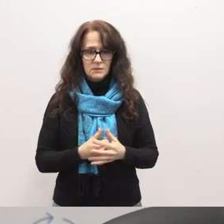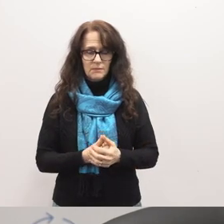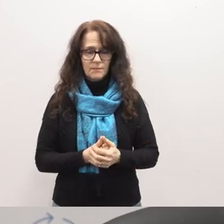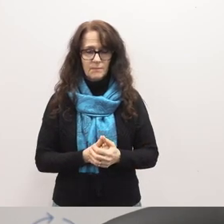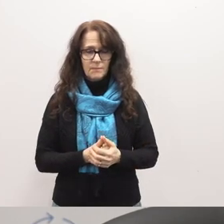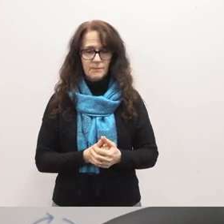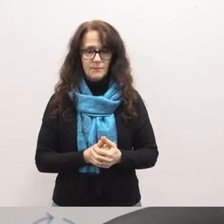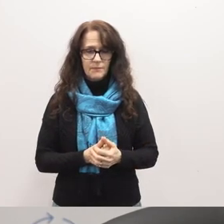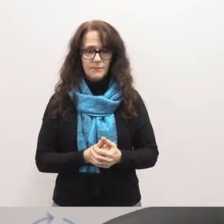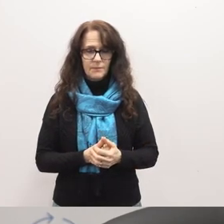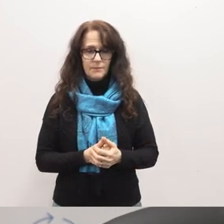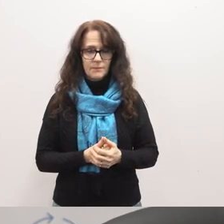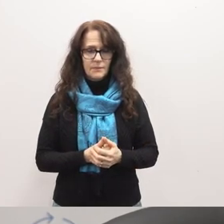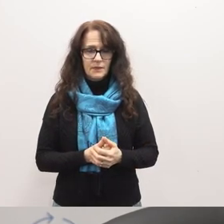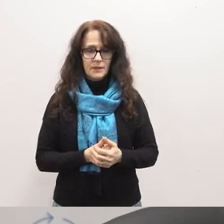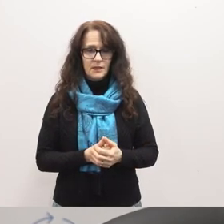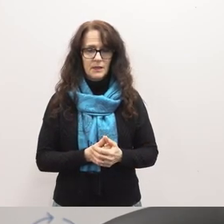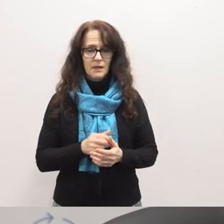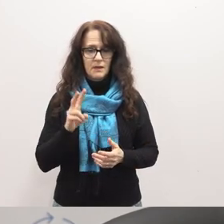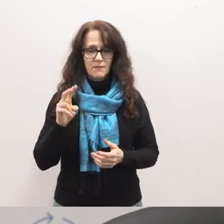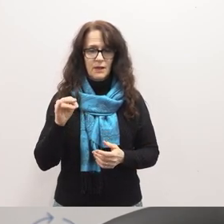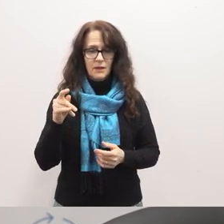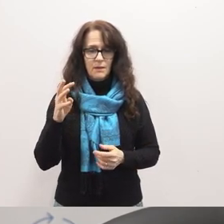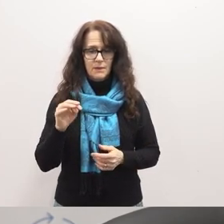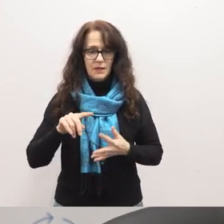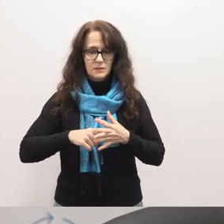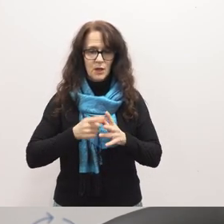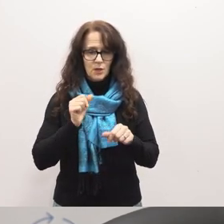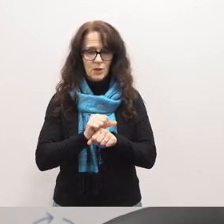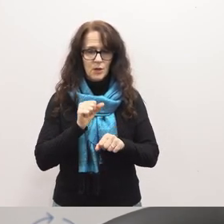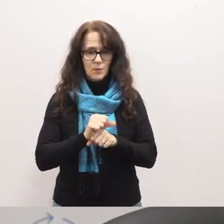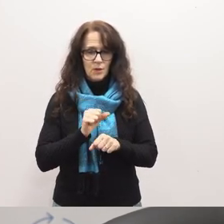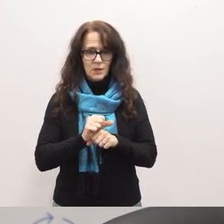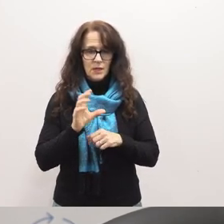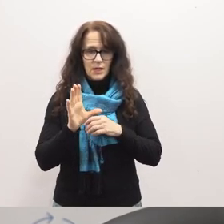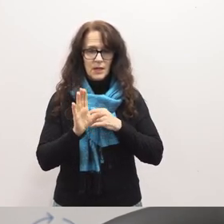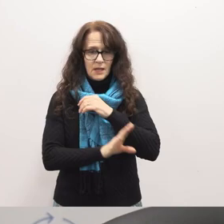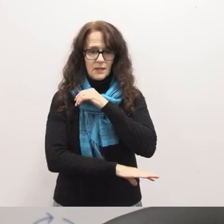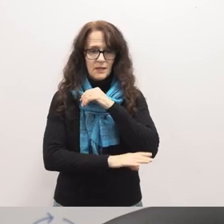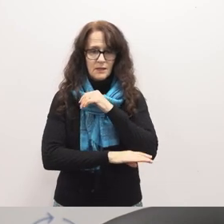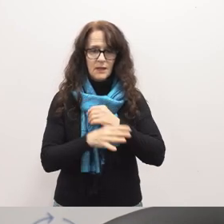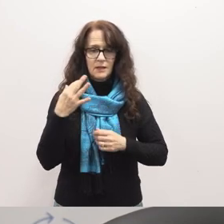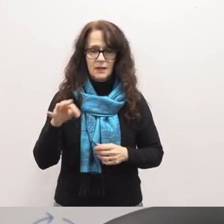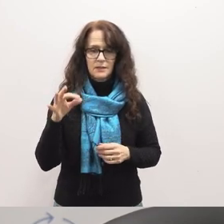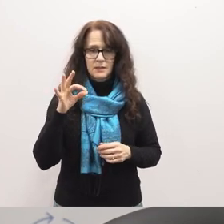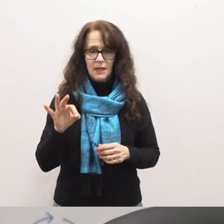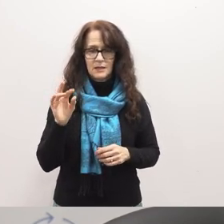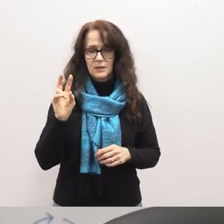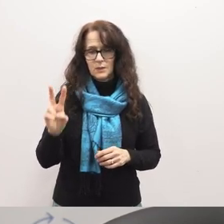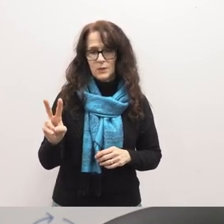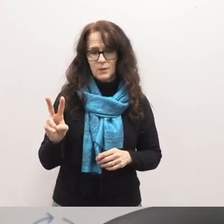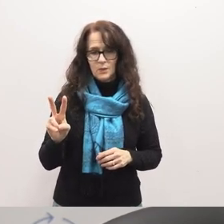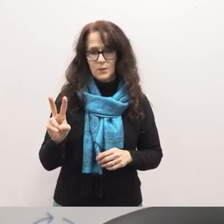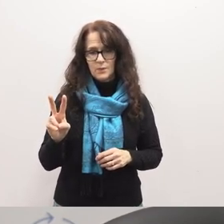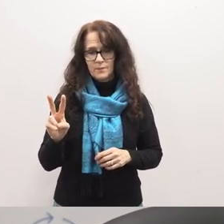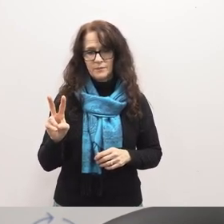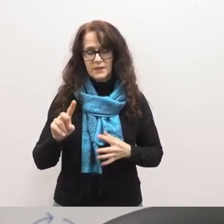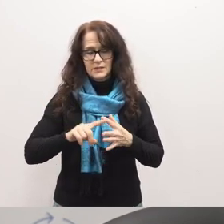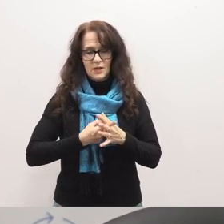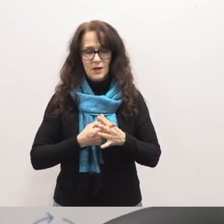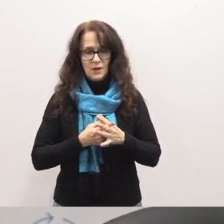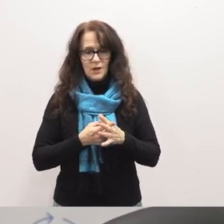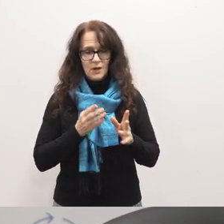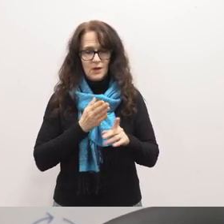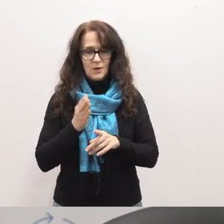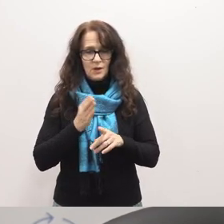And Viola Mae started working in September of 1992. She started her career